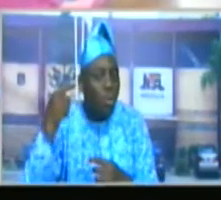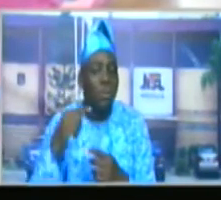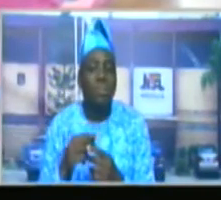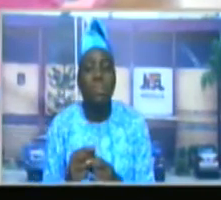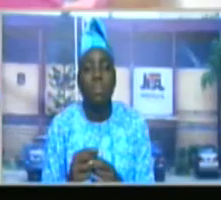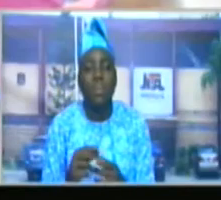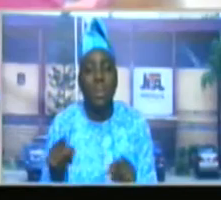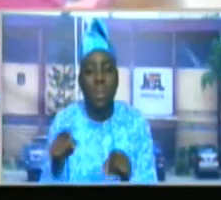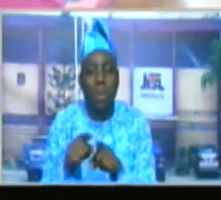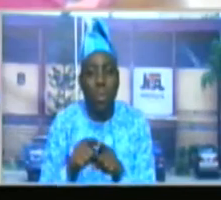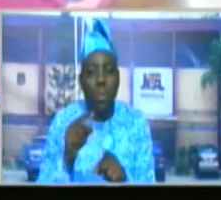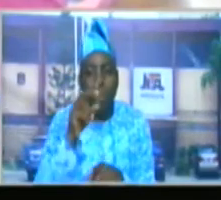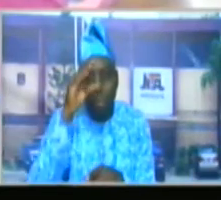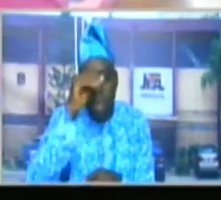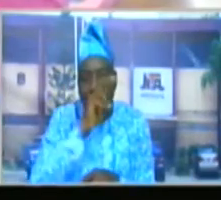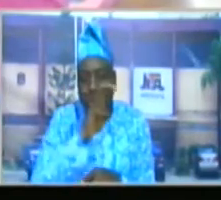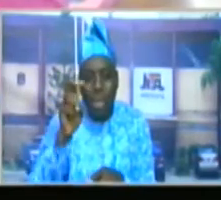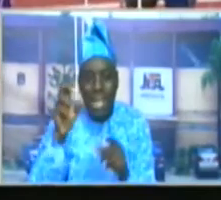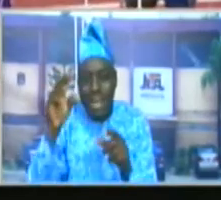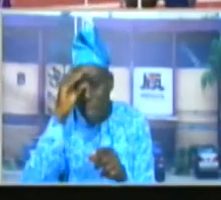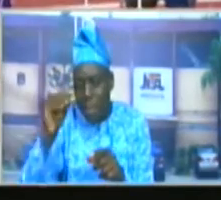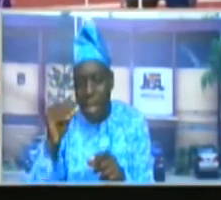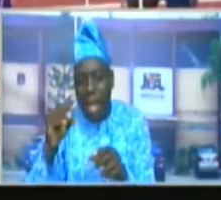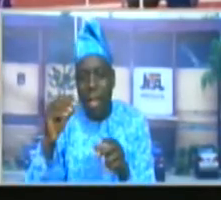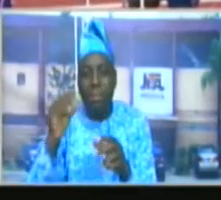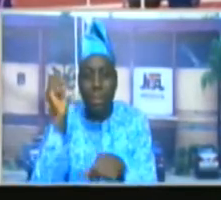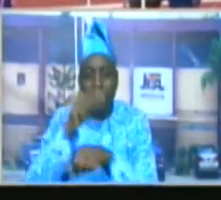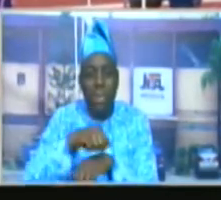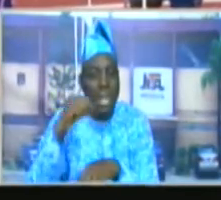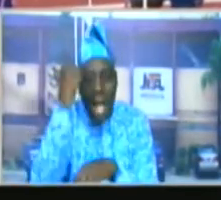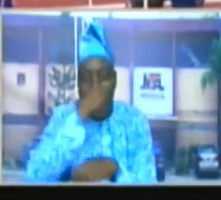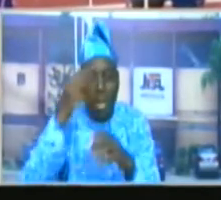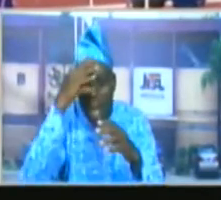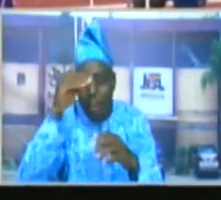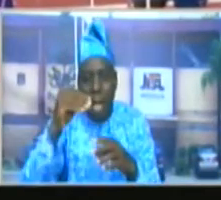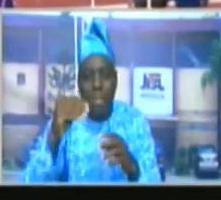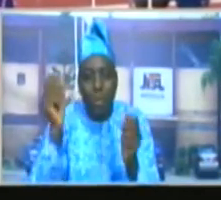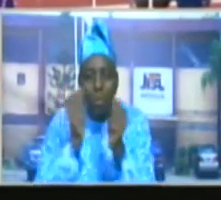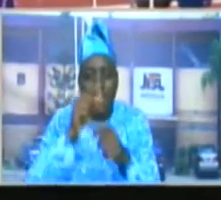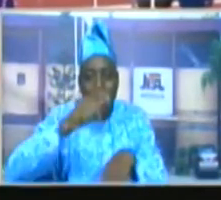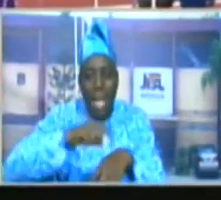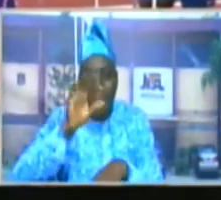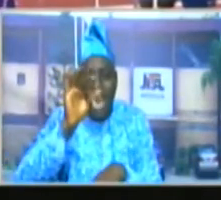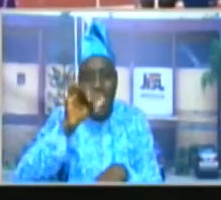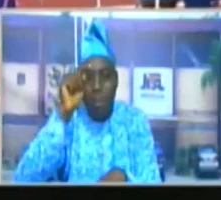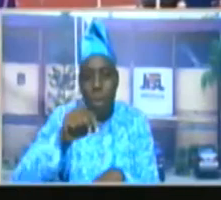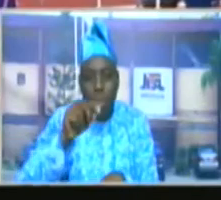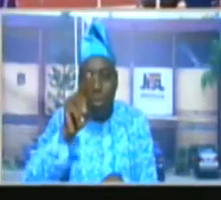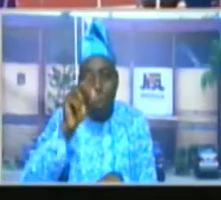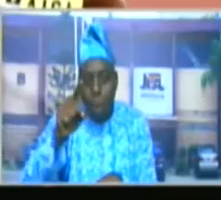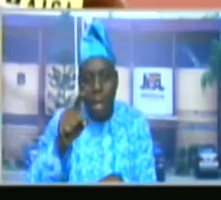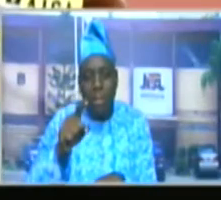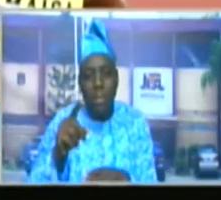to the men's 200 meters victory to lead an American clean sweep with a time of 19.31 seconds at the World